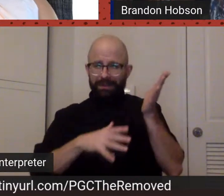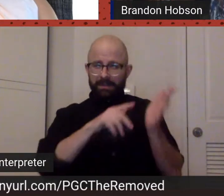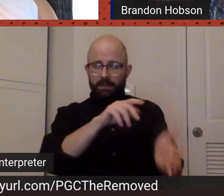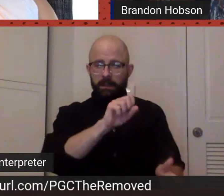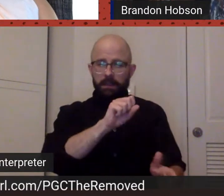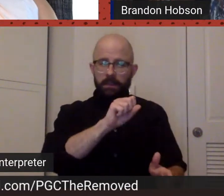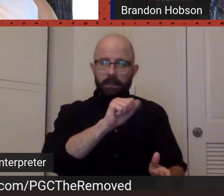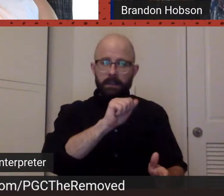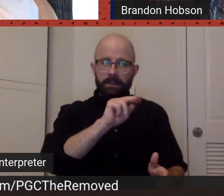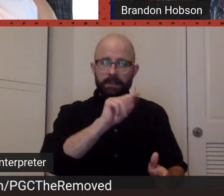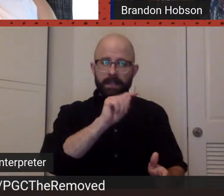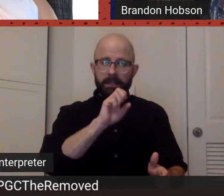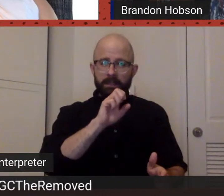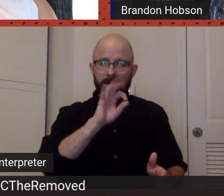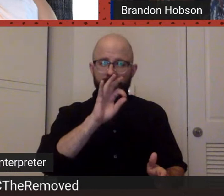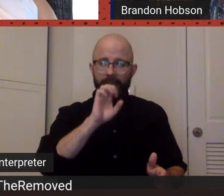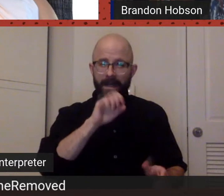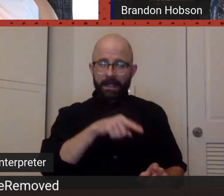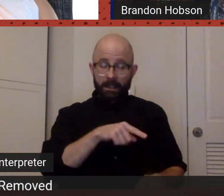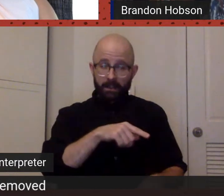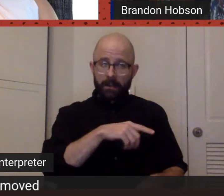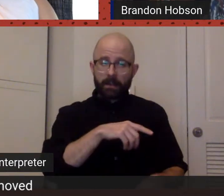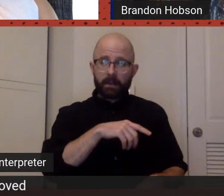always amazed at